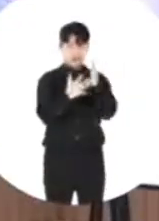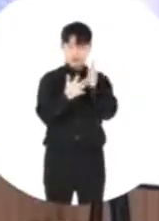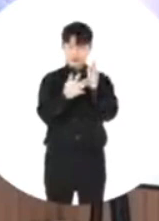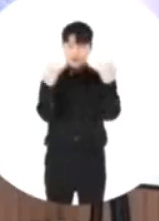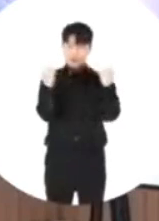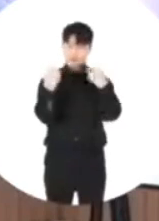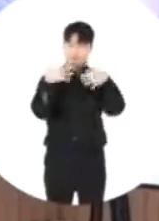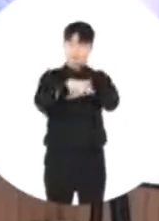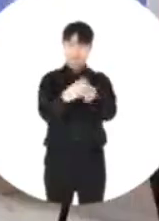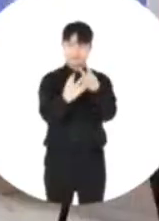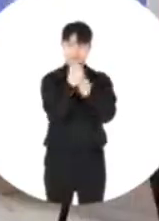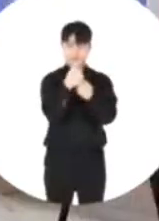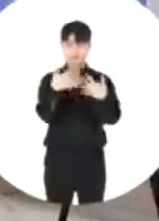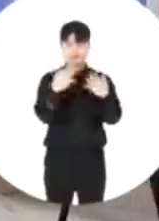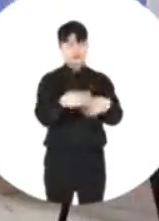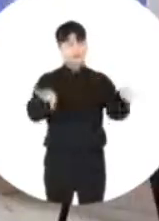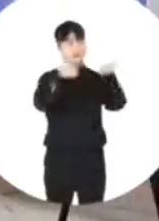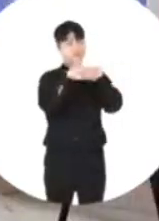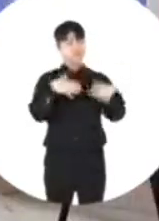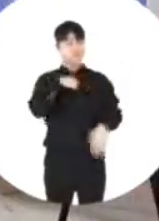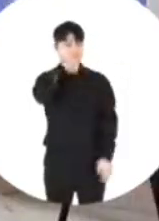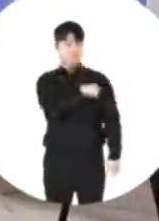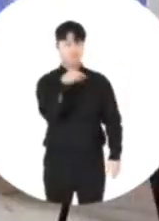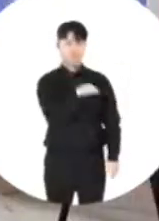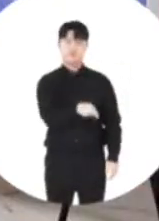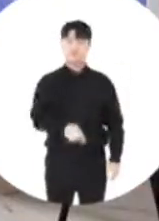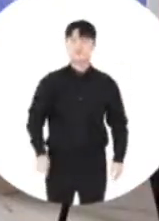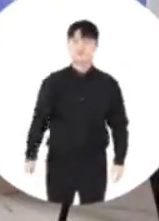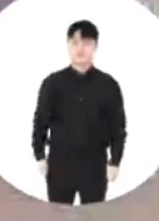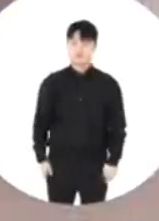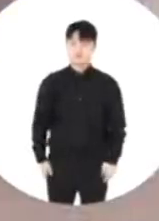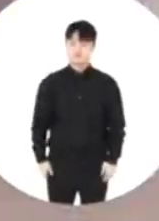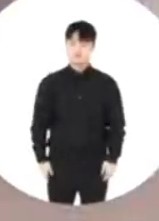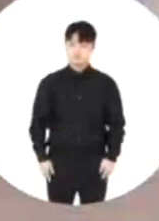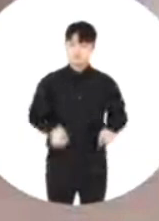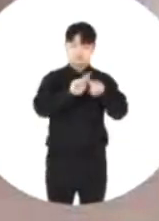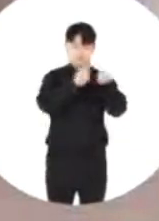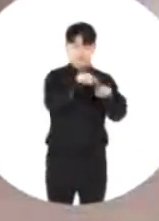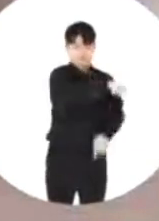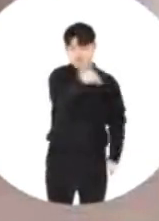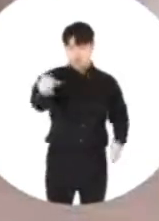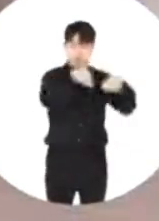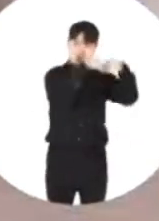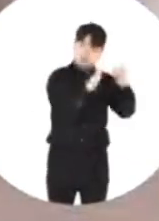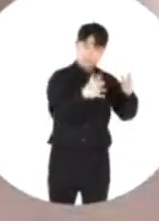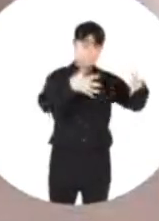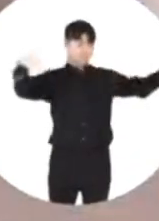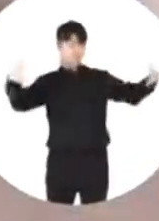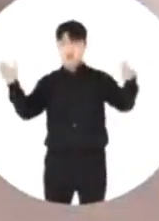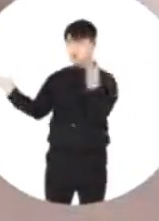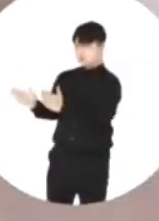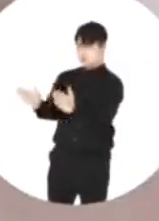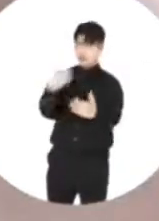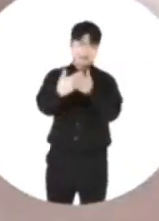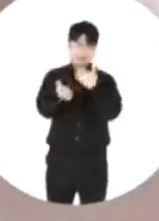to attract design and tech enthusiasts alike. These products will complement any space,